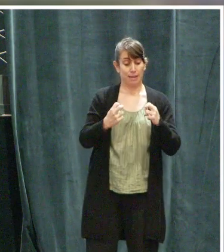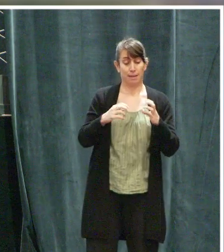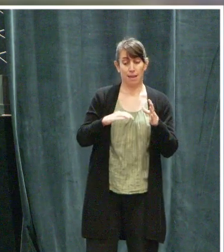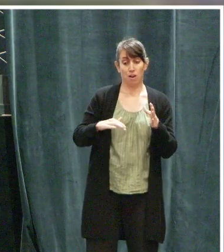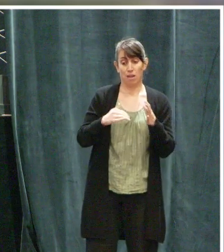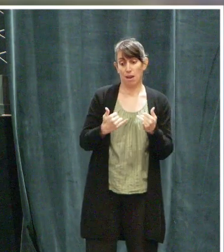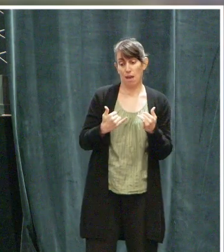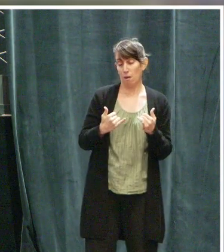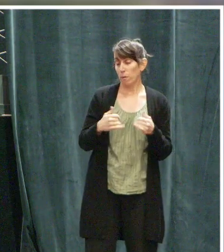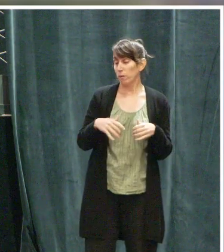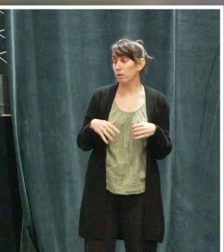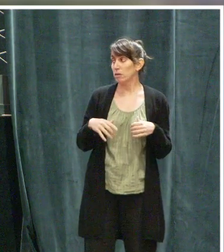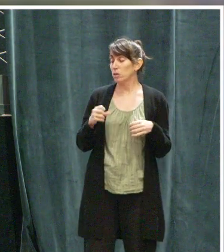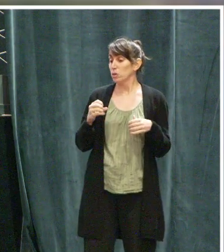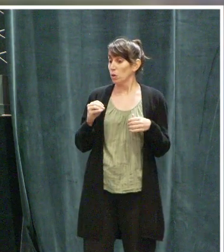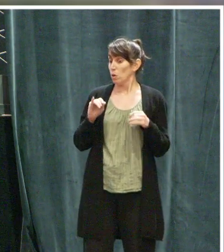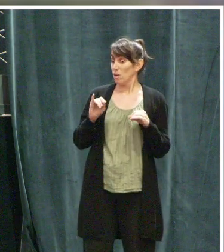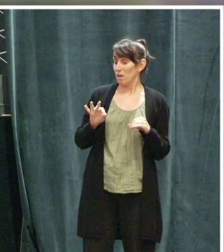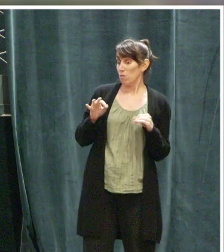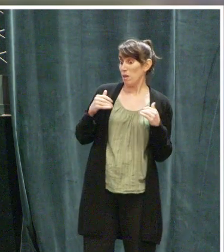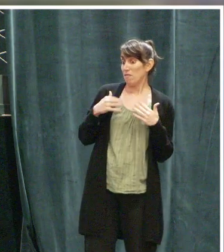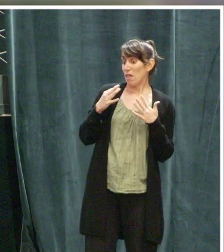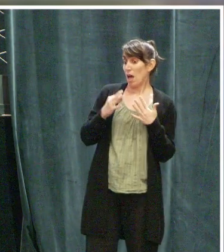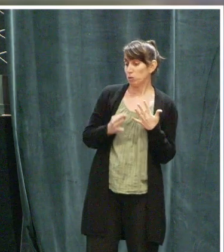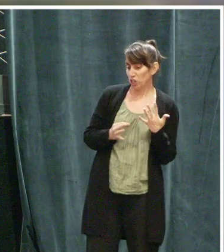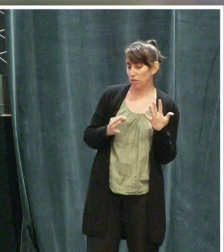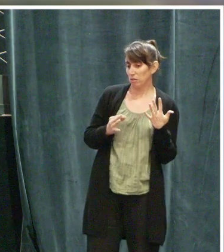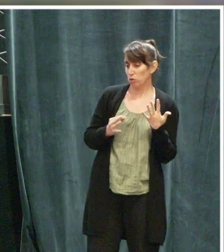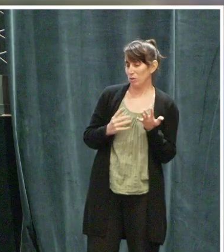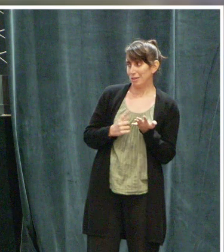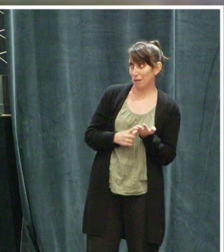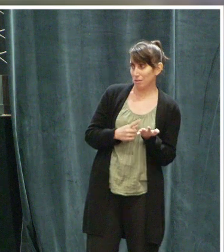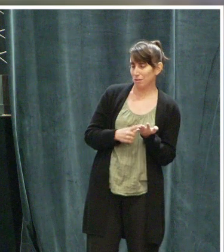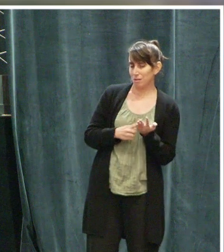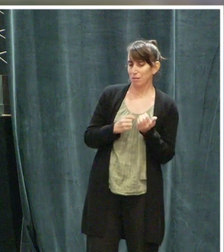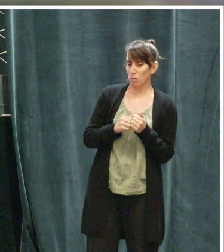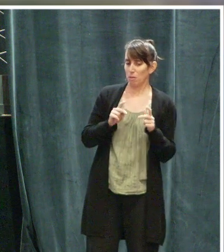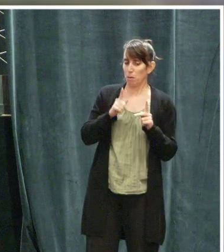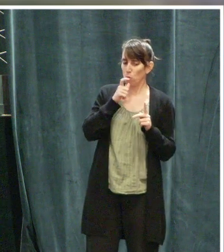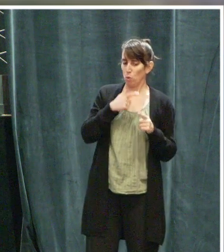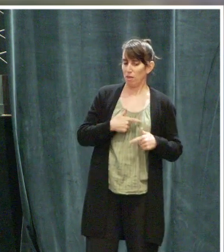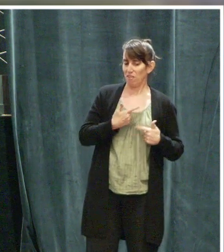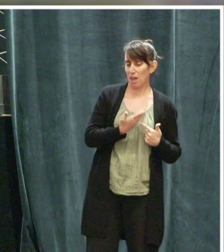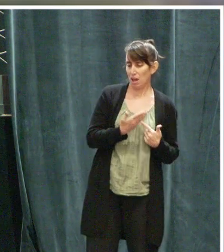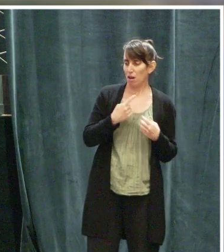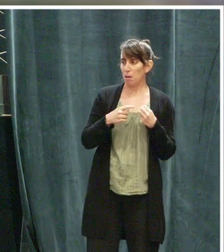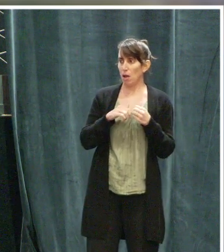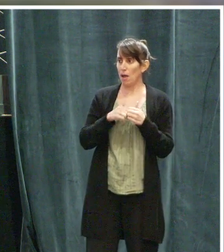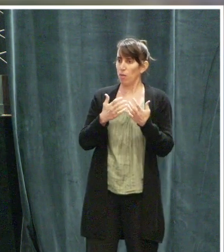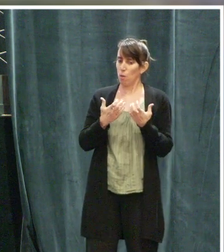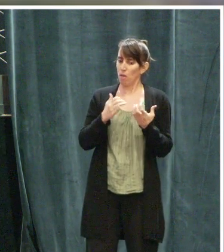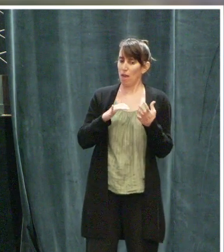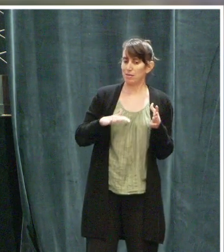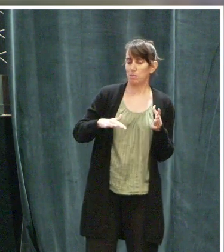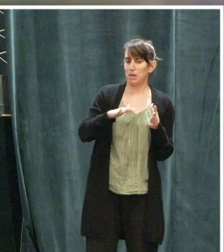used. So if we have the optionality to discuss with people who live there about how they want it to